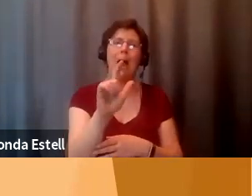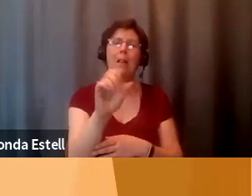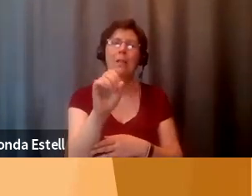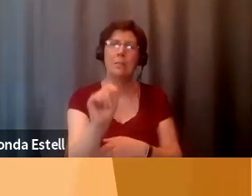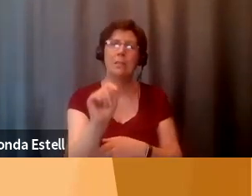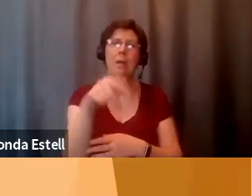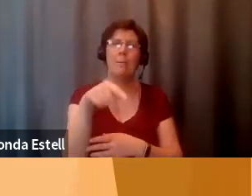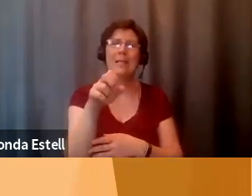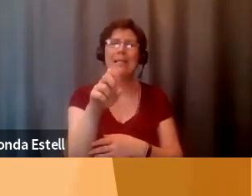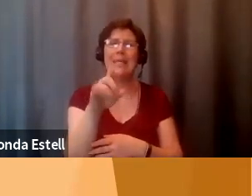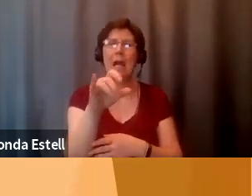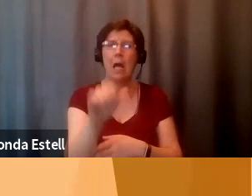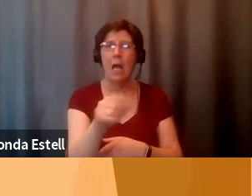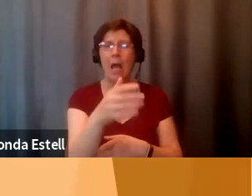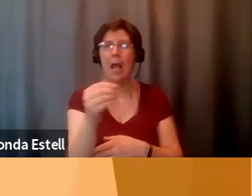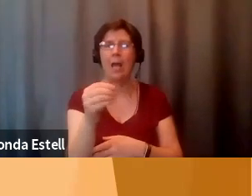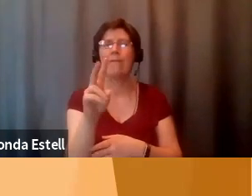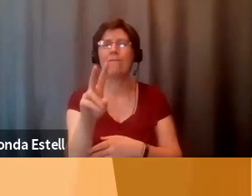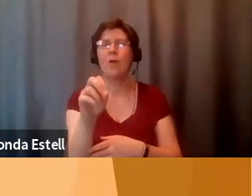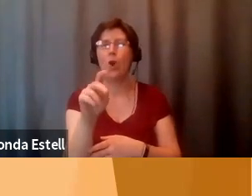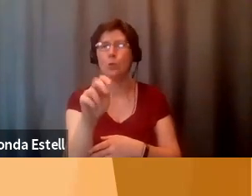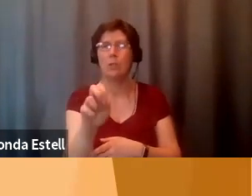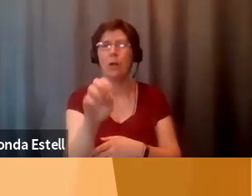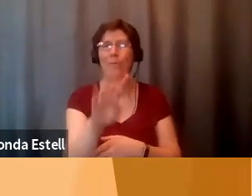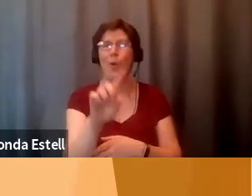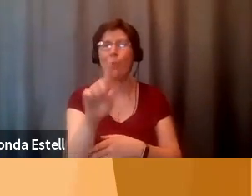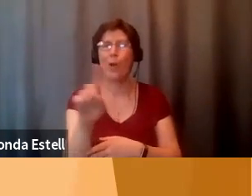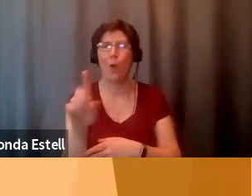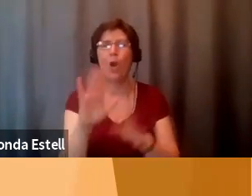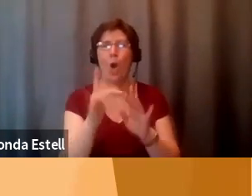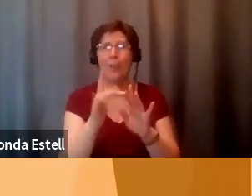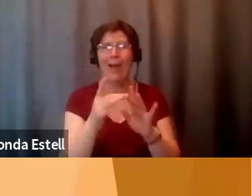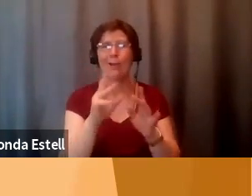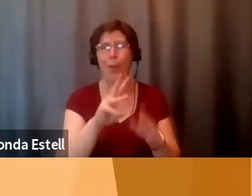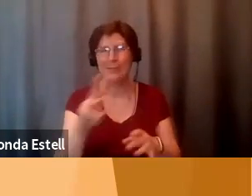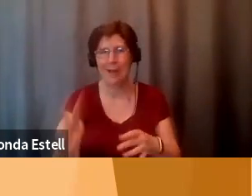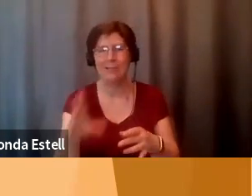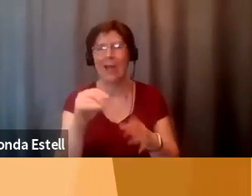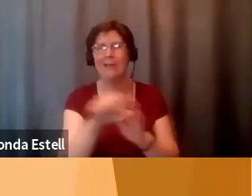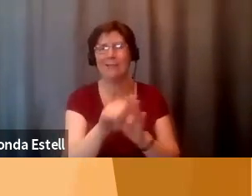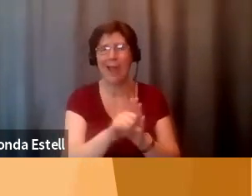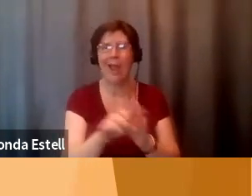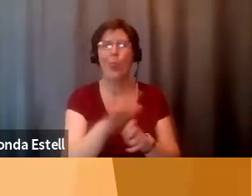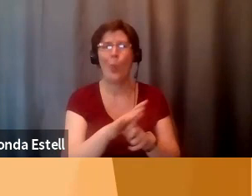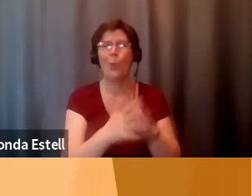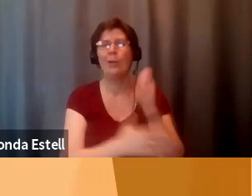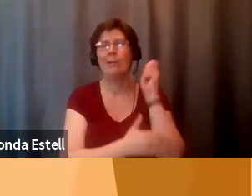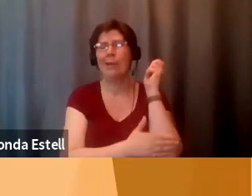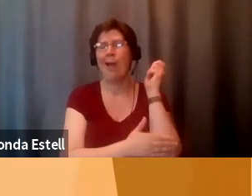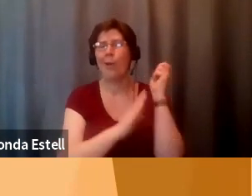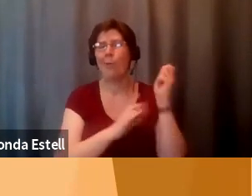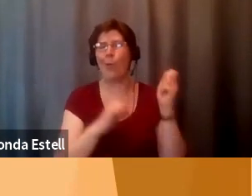online, and state and local county board elections website.